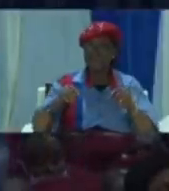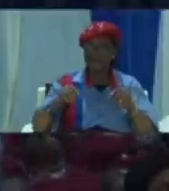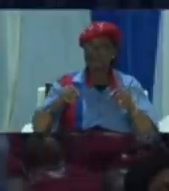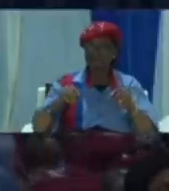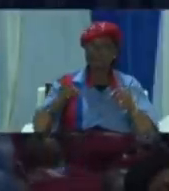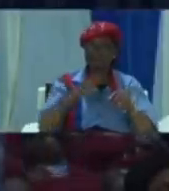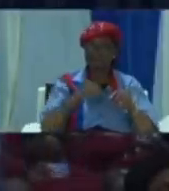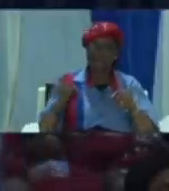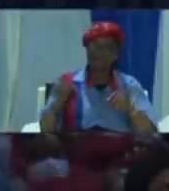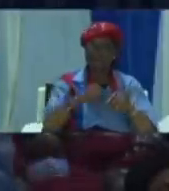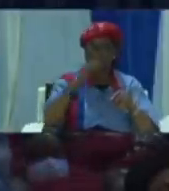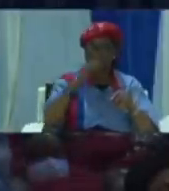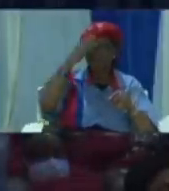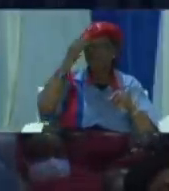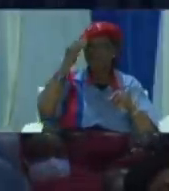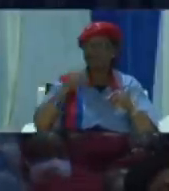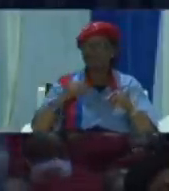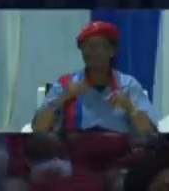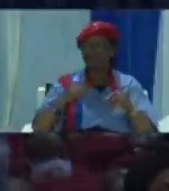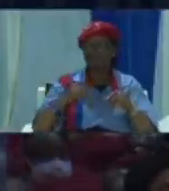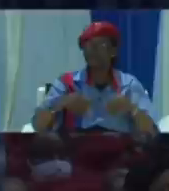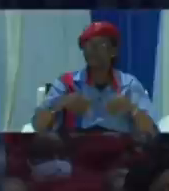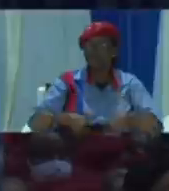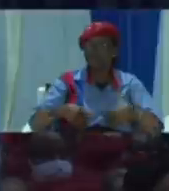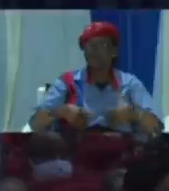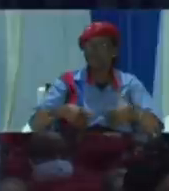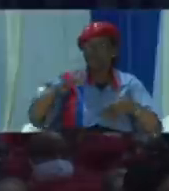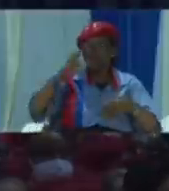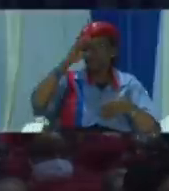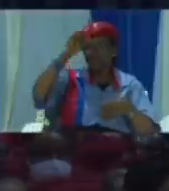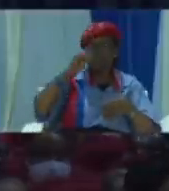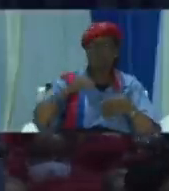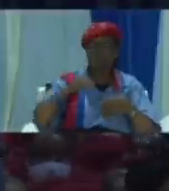know, young boys,